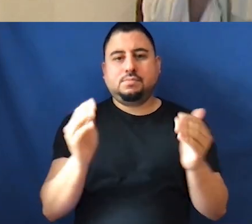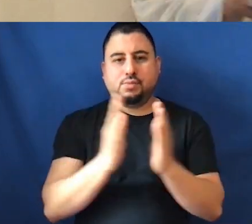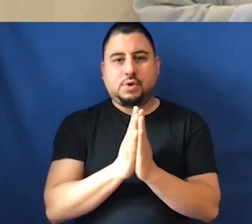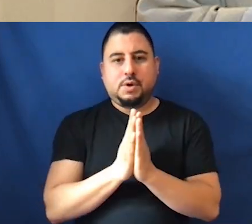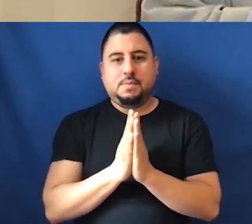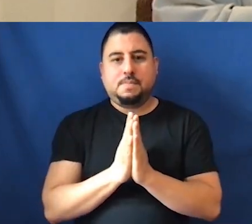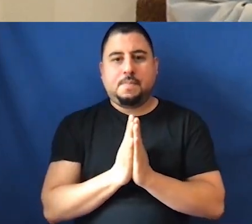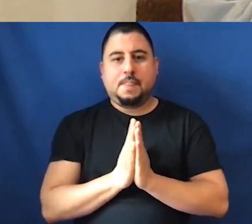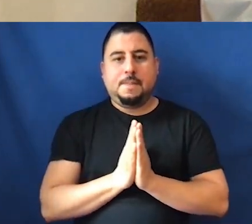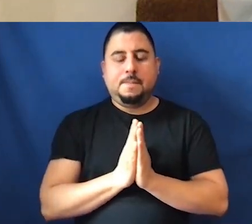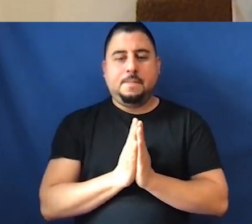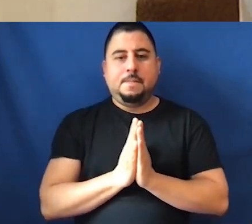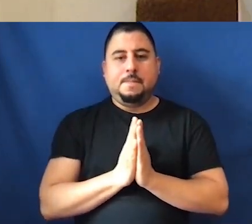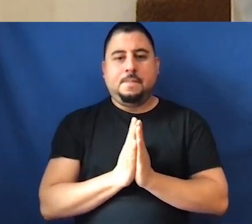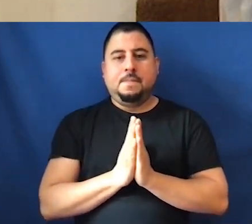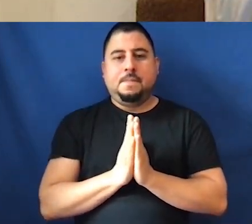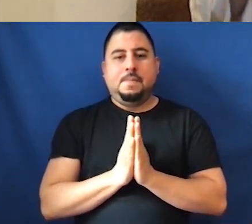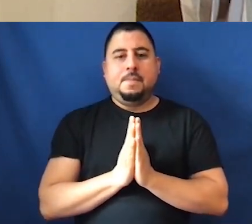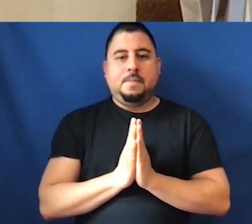pray.